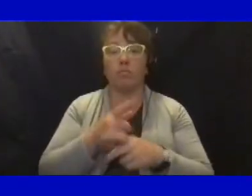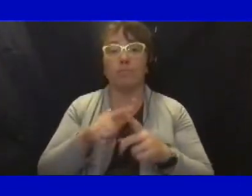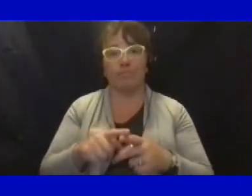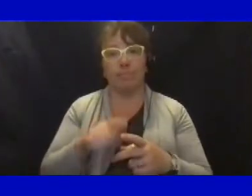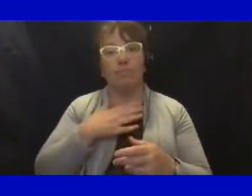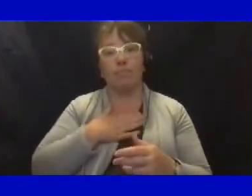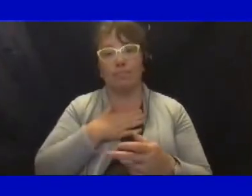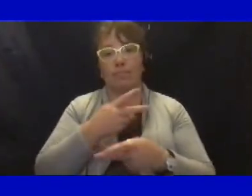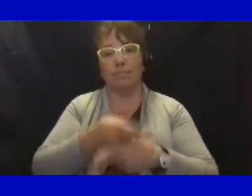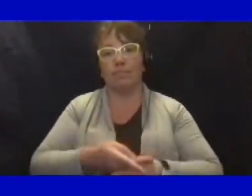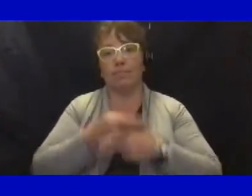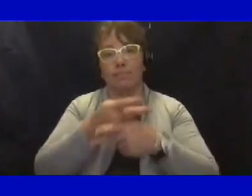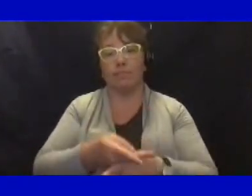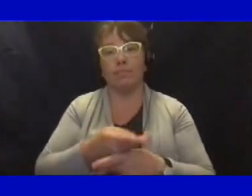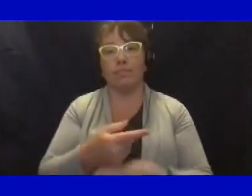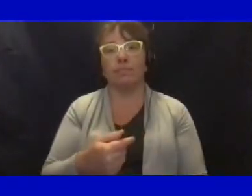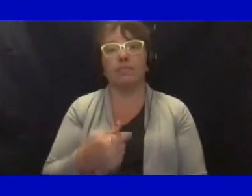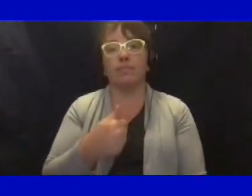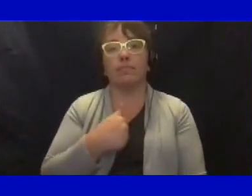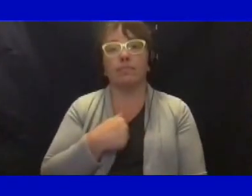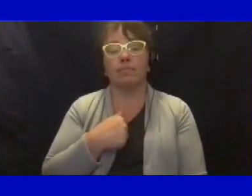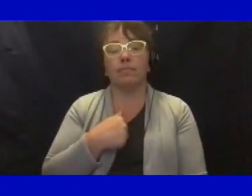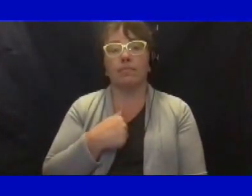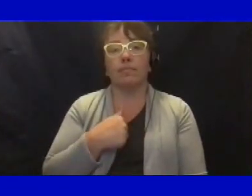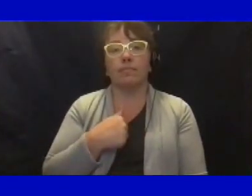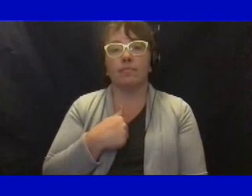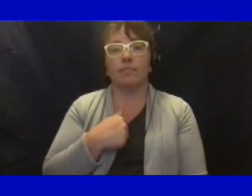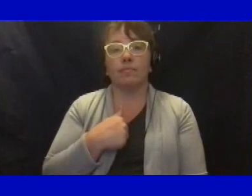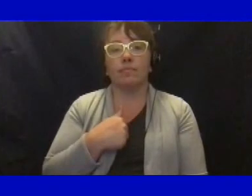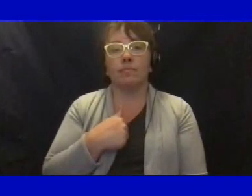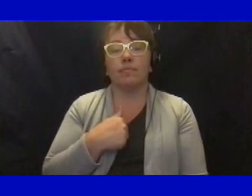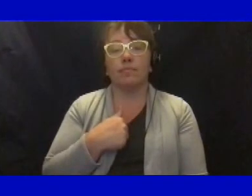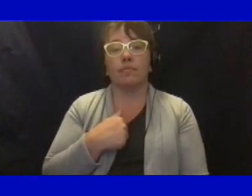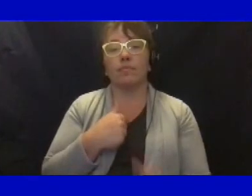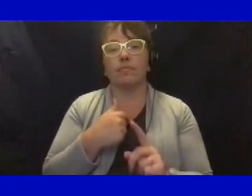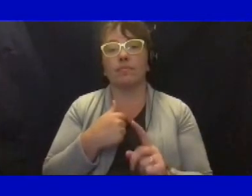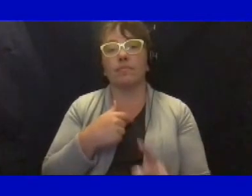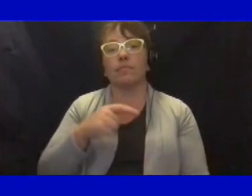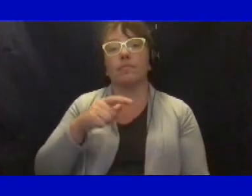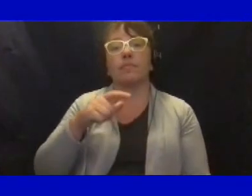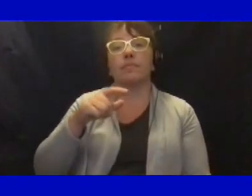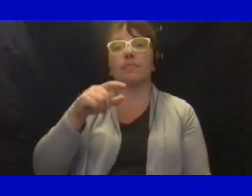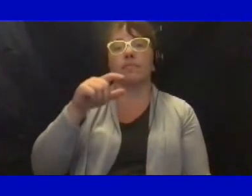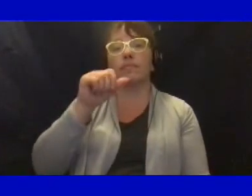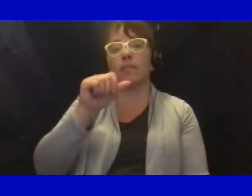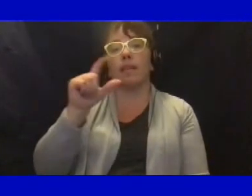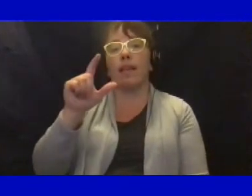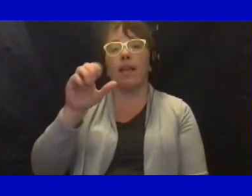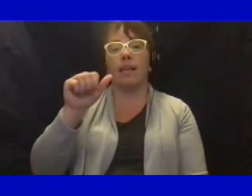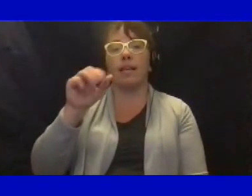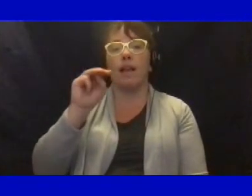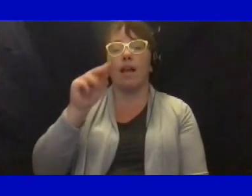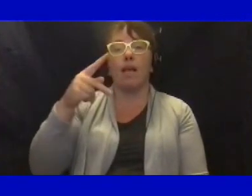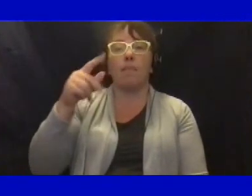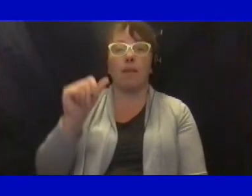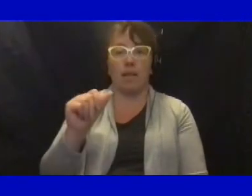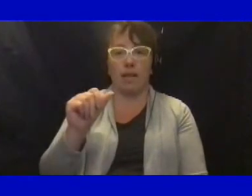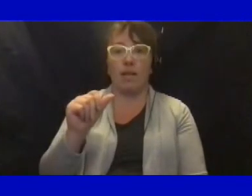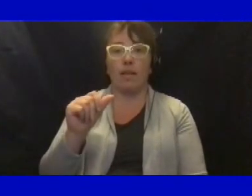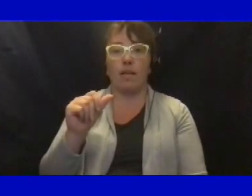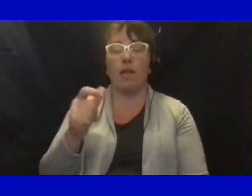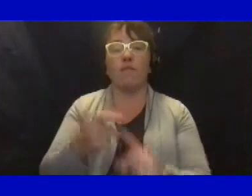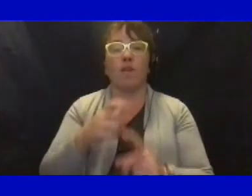Good evening. I'm Lieutenant Alfonso Campa from the Cabazon Sheriff's Station with the Riverside County Sheriff's Department. I'm going to talk tonight about